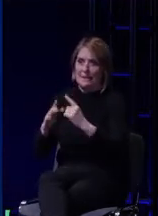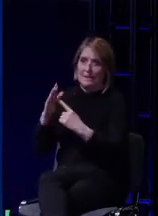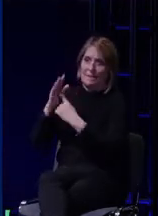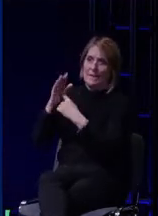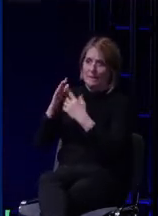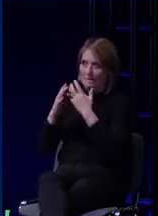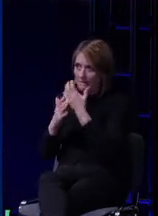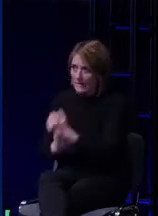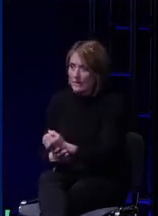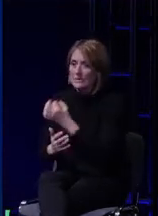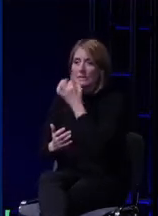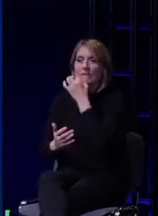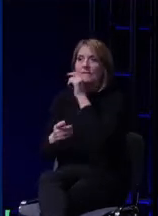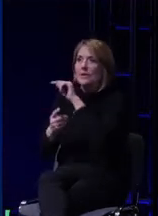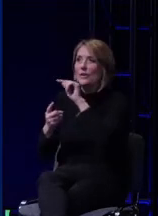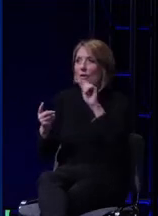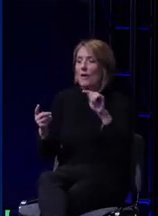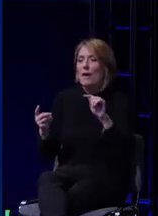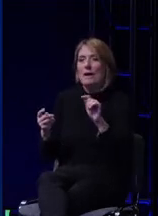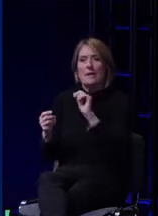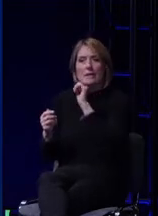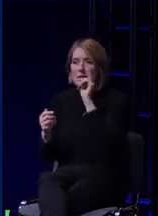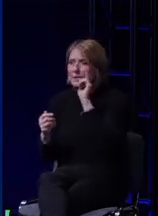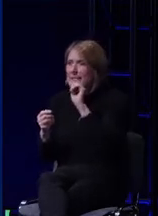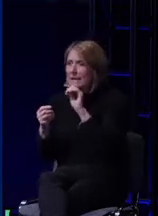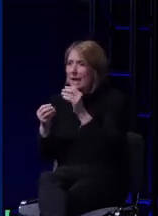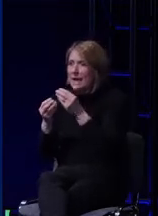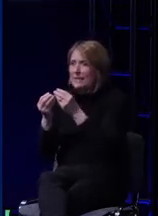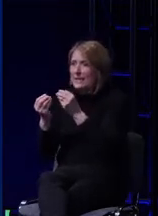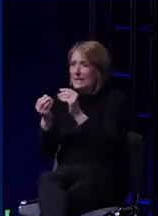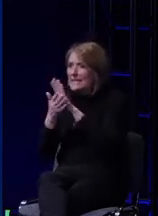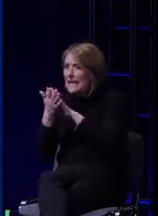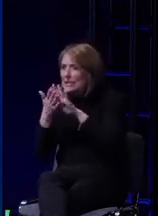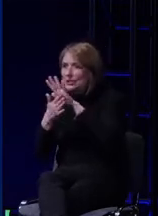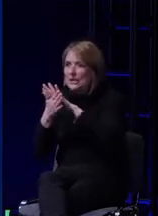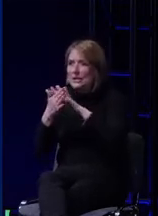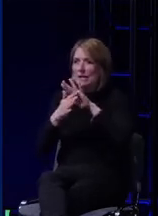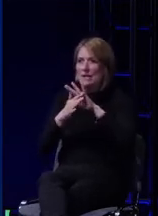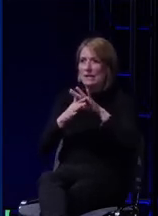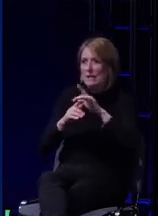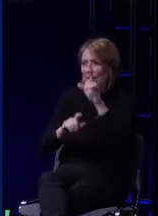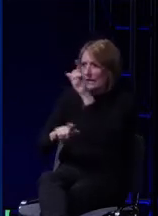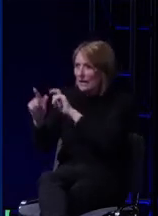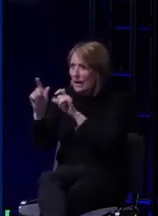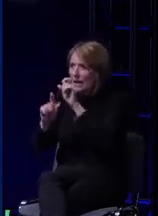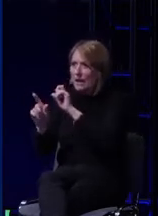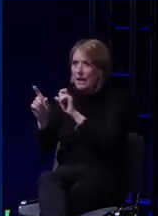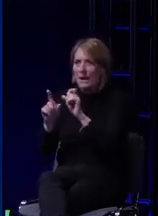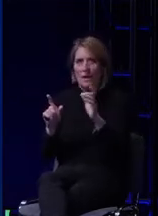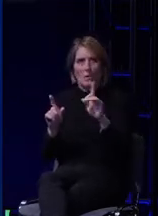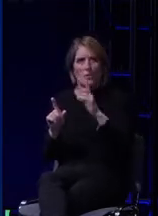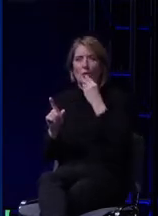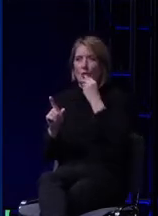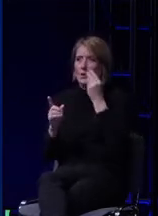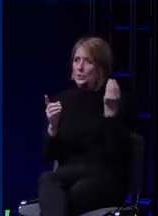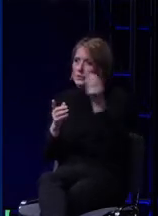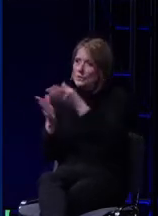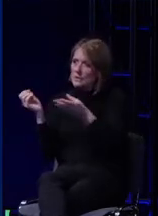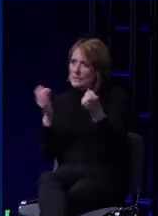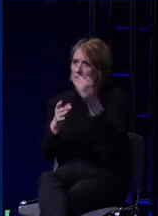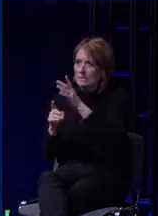found a few of those, and it was really nice to see the texture and the color and the kind of stuff that they use for those films, and we just tried to ingrain that as